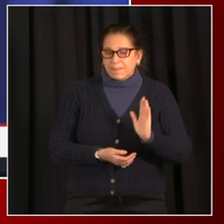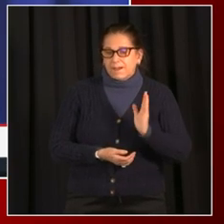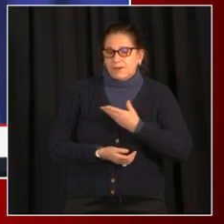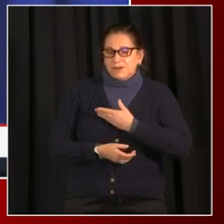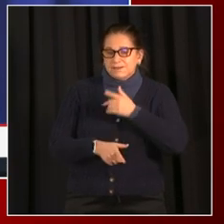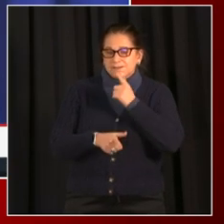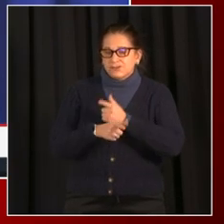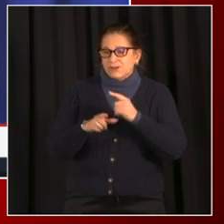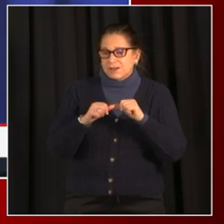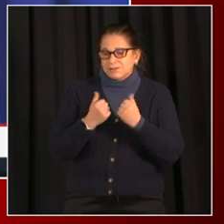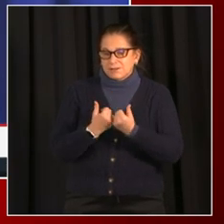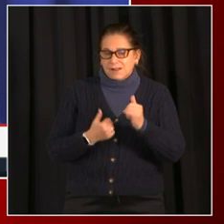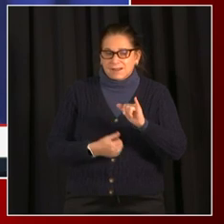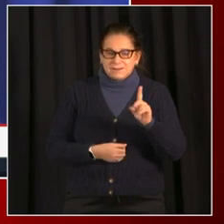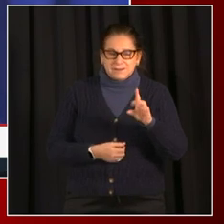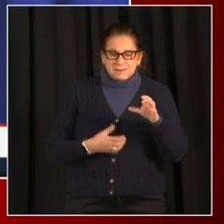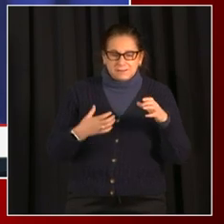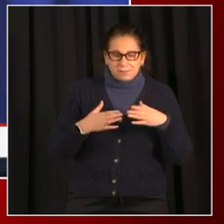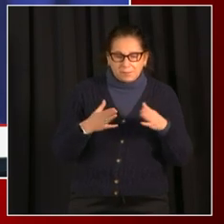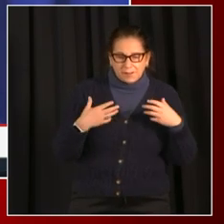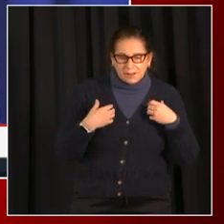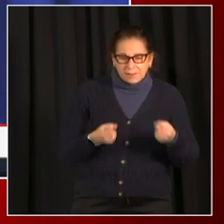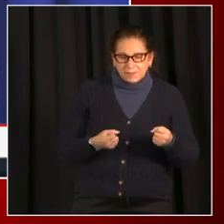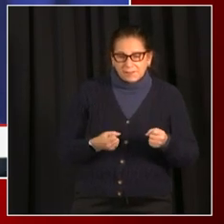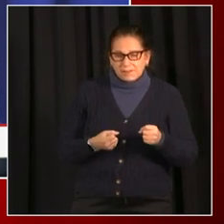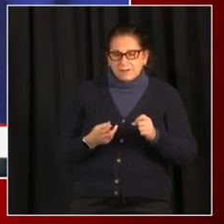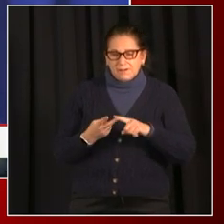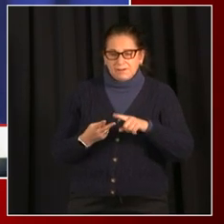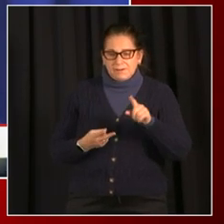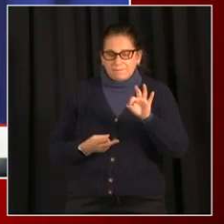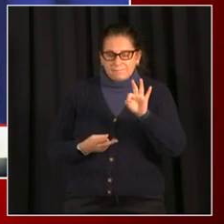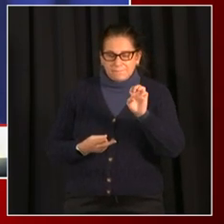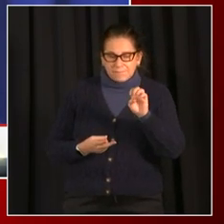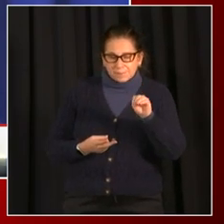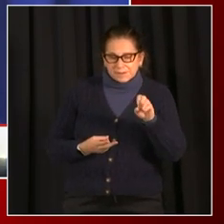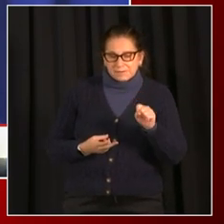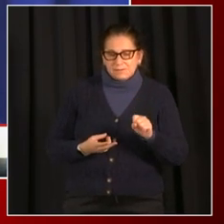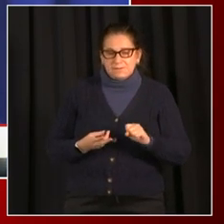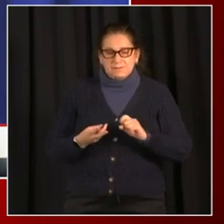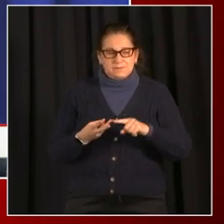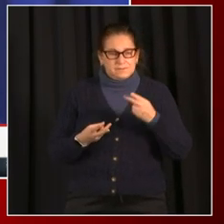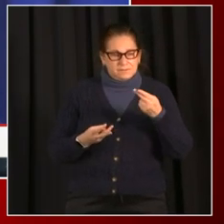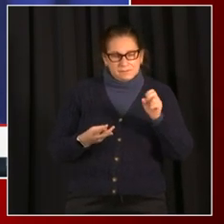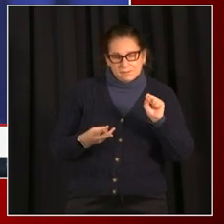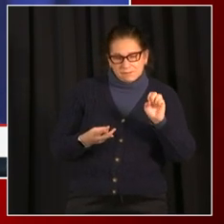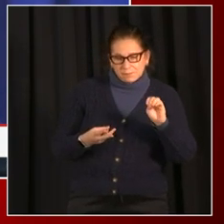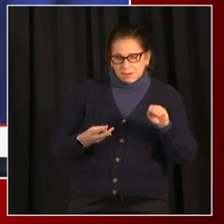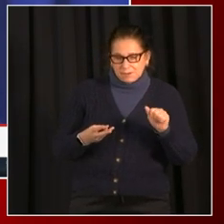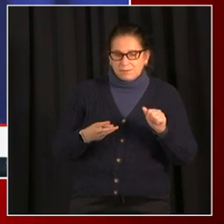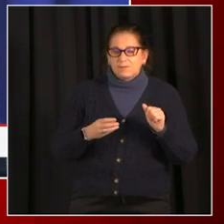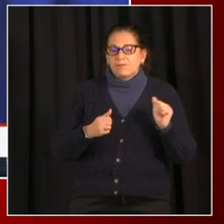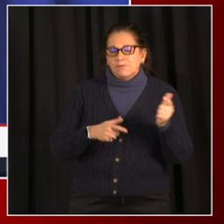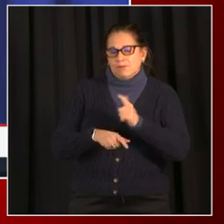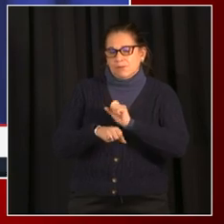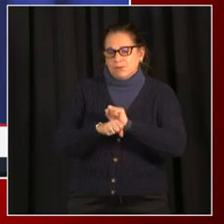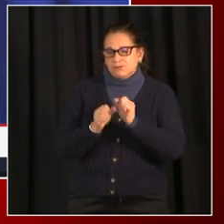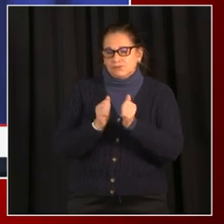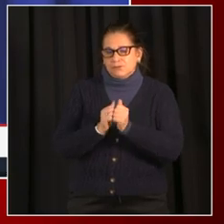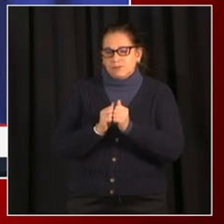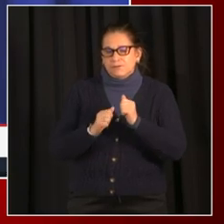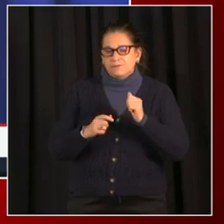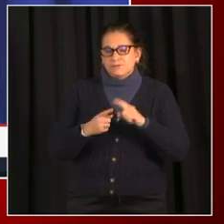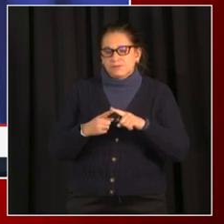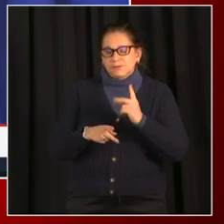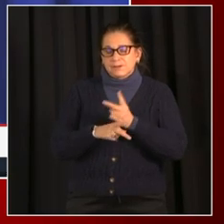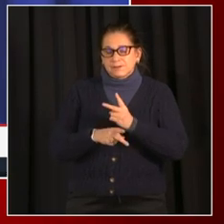Health, DCRA, FEMS, have all worked together in order to put protocols in place that would actually keep residents